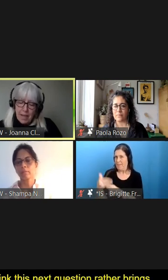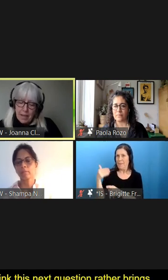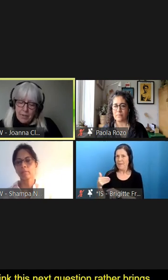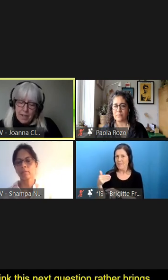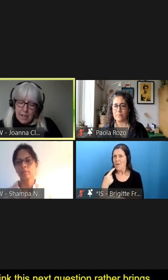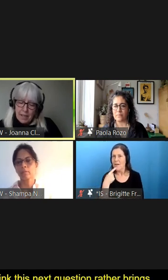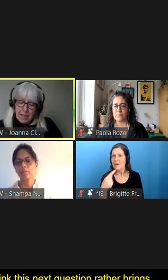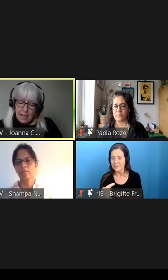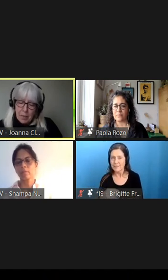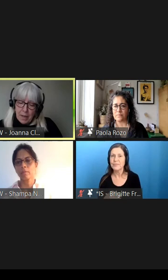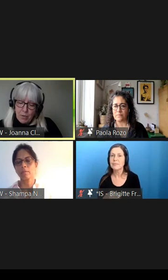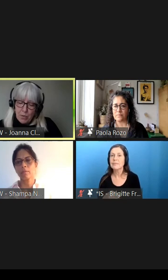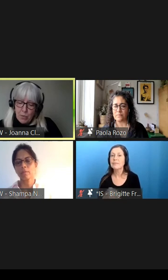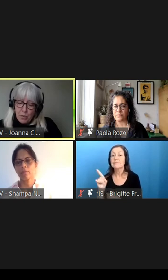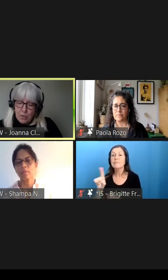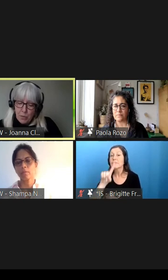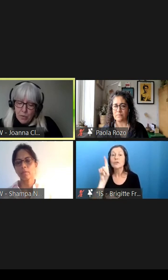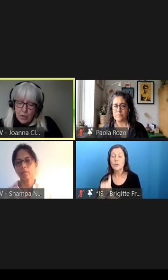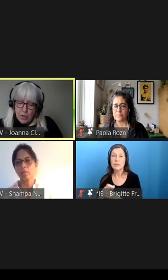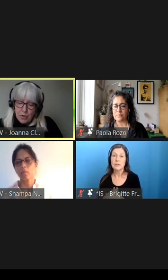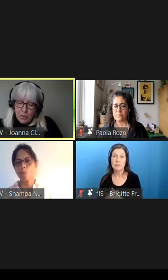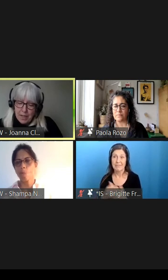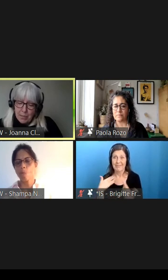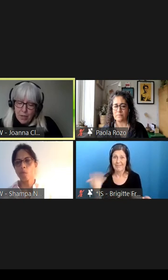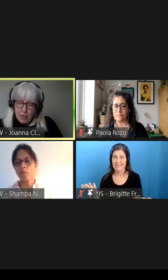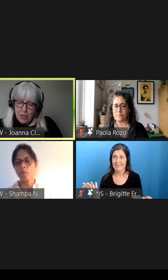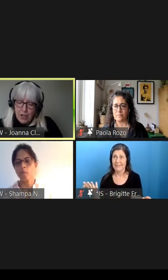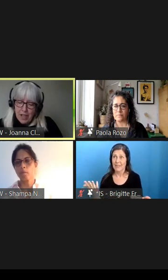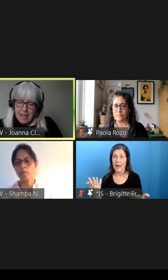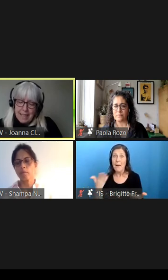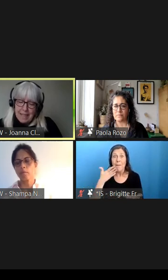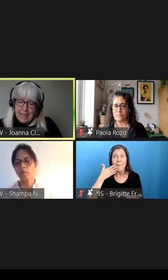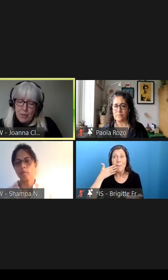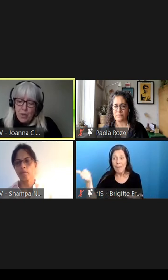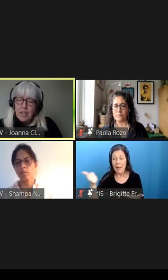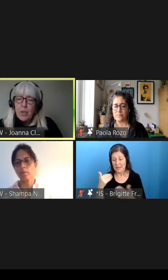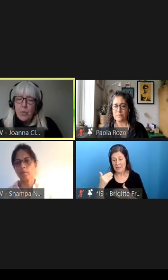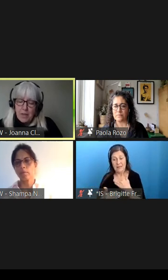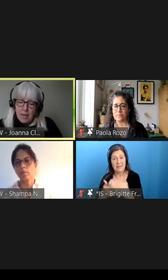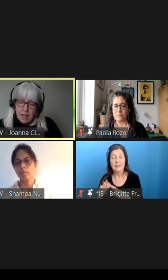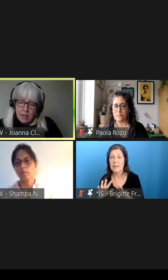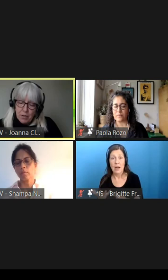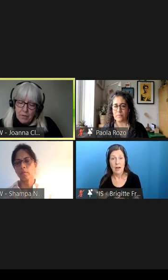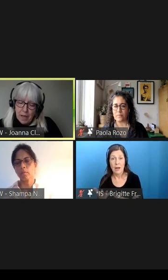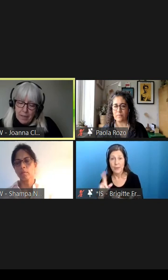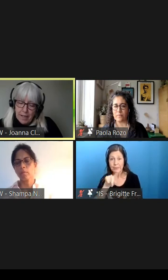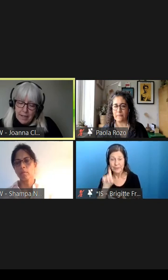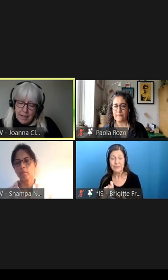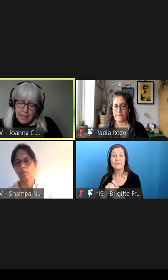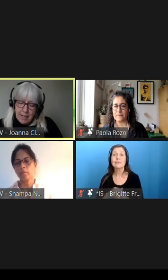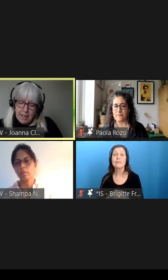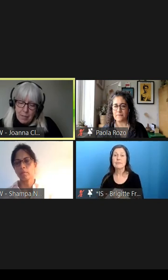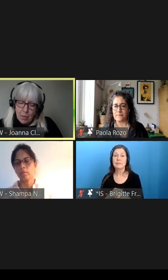it's really asking about what's the best approach is. Is it working with the family